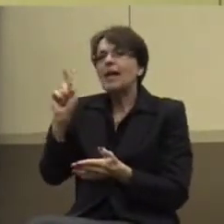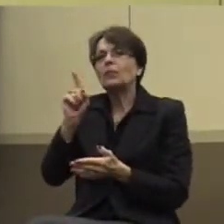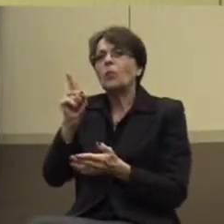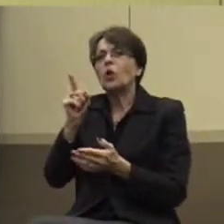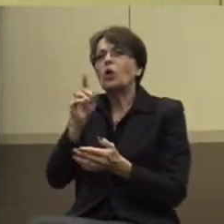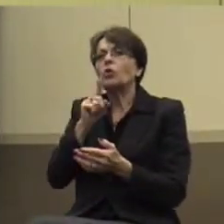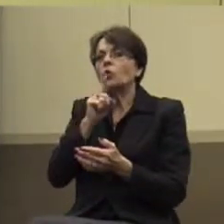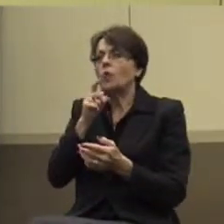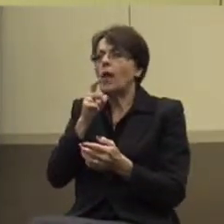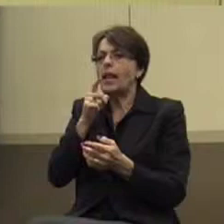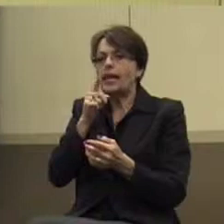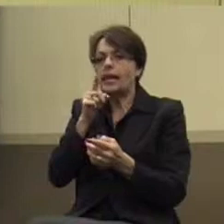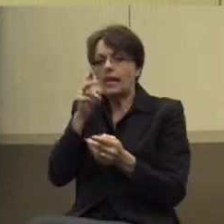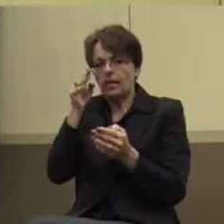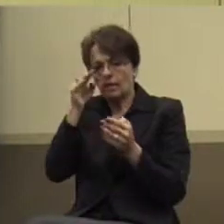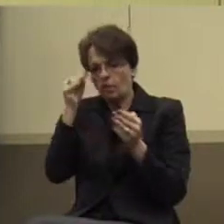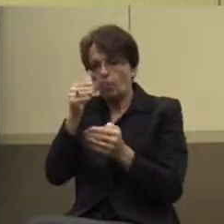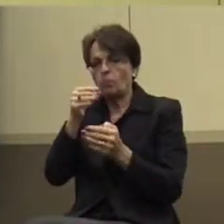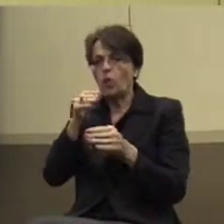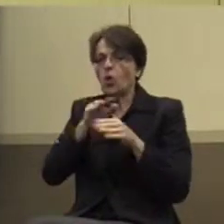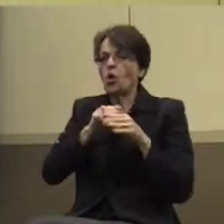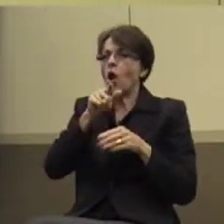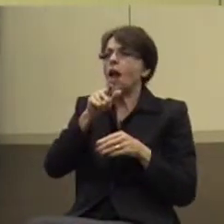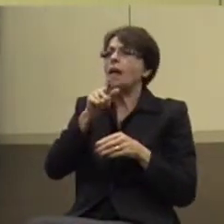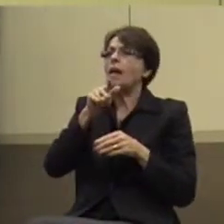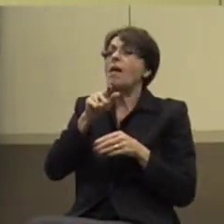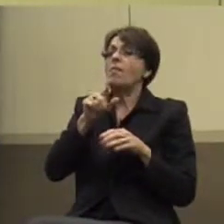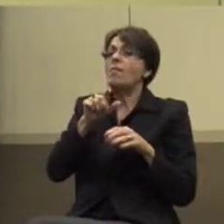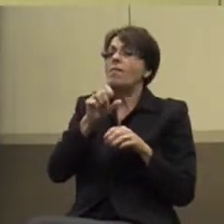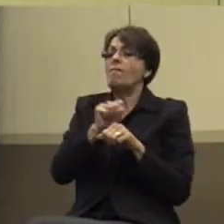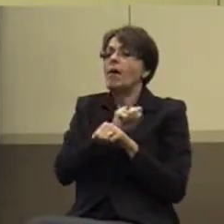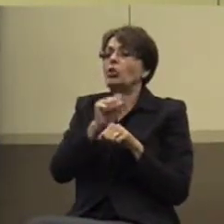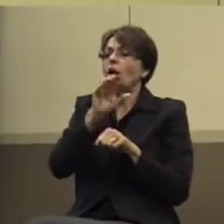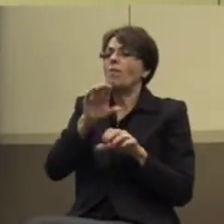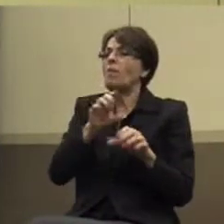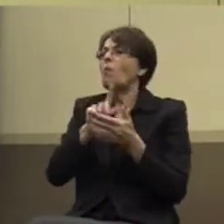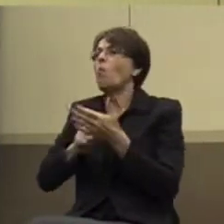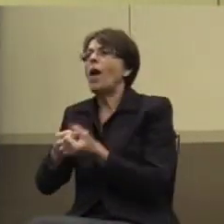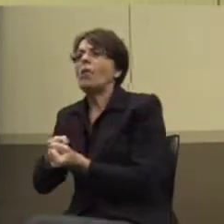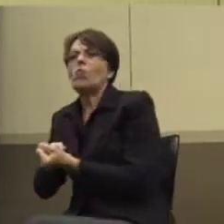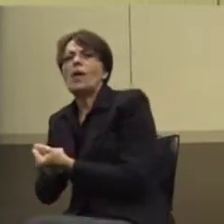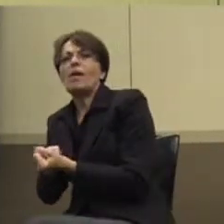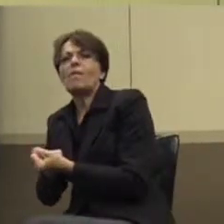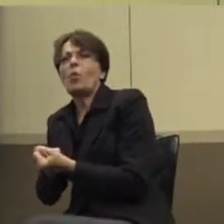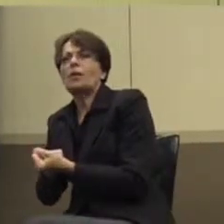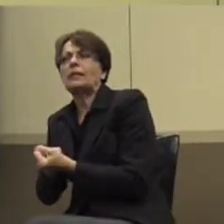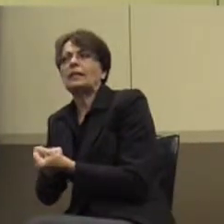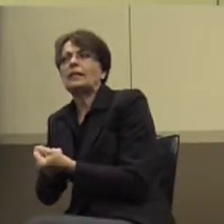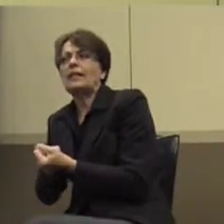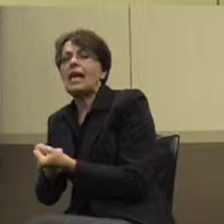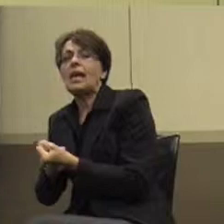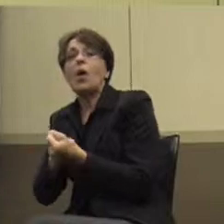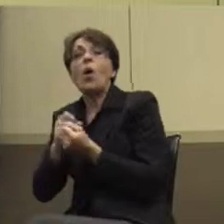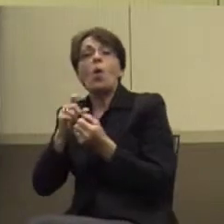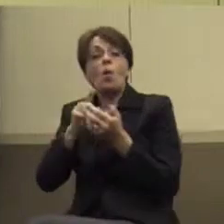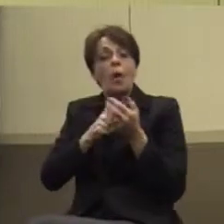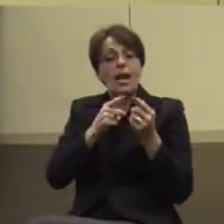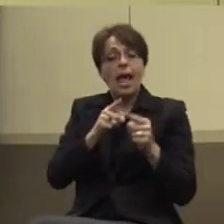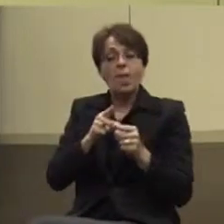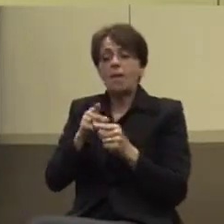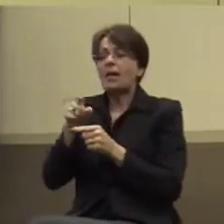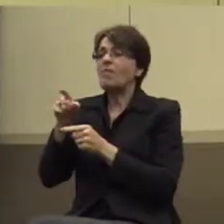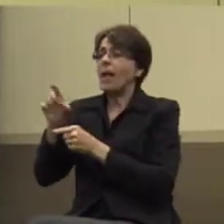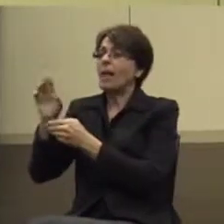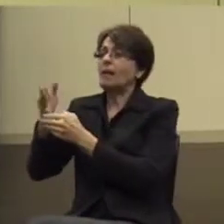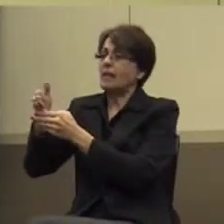what's that function of the behavior, what's reinforcing it, by like whatever happened, that consequence can be very critical, right? So